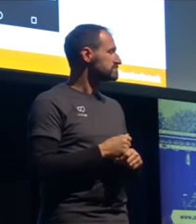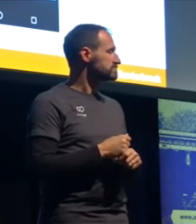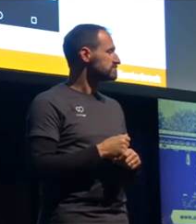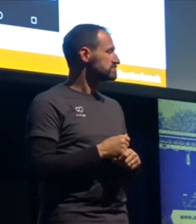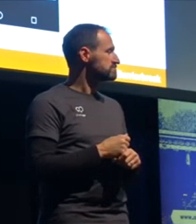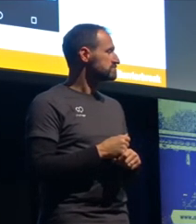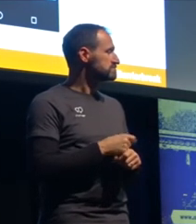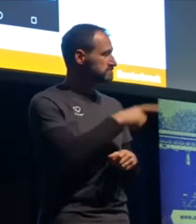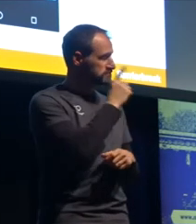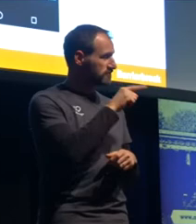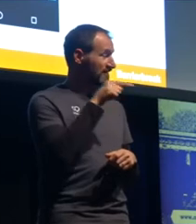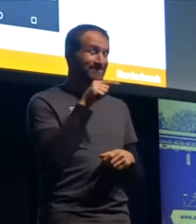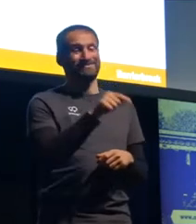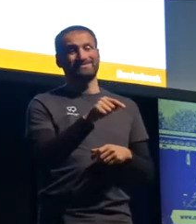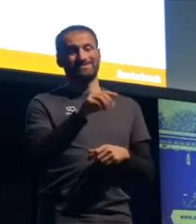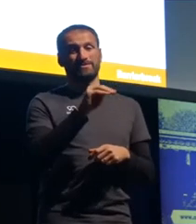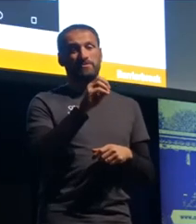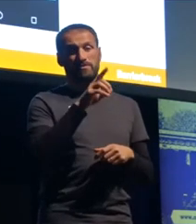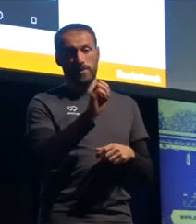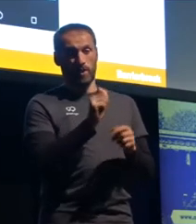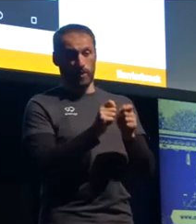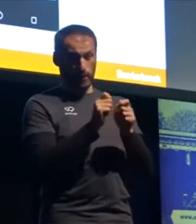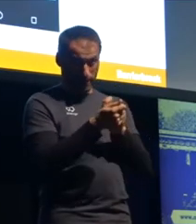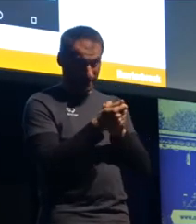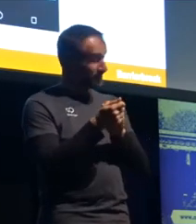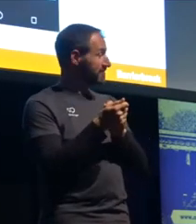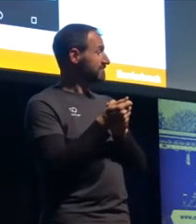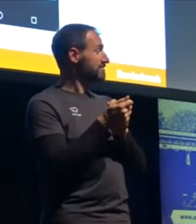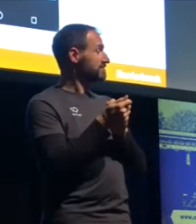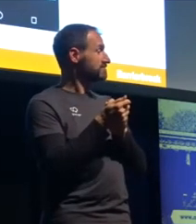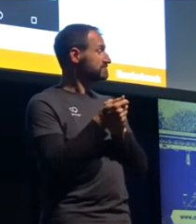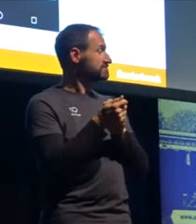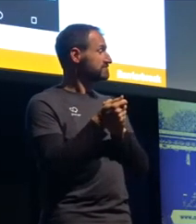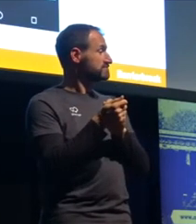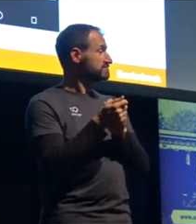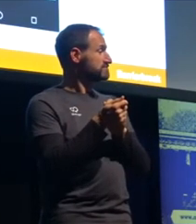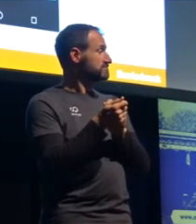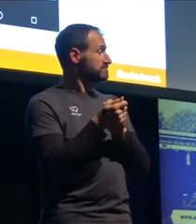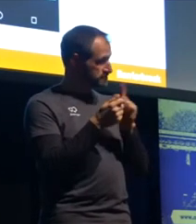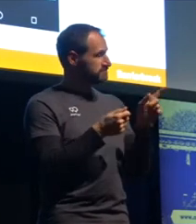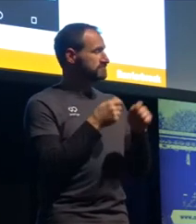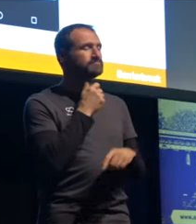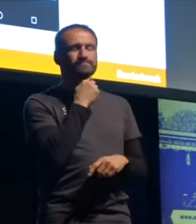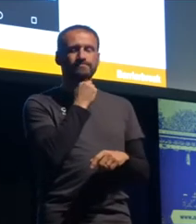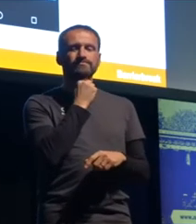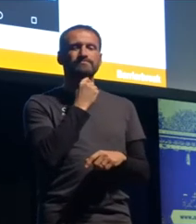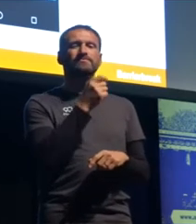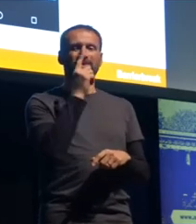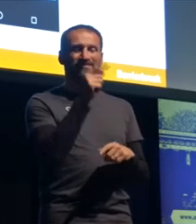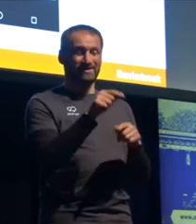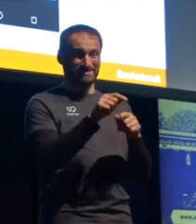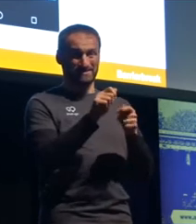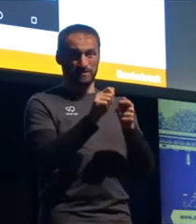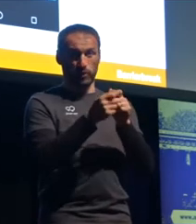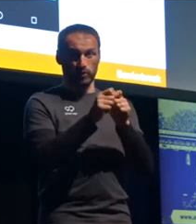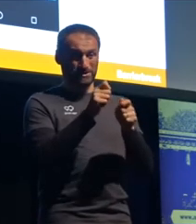if you turn on that mode, well, let's see if it works. If you turn on that mode, then you